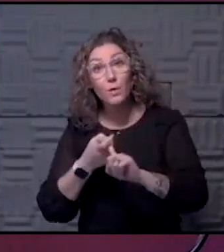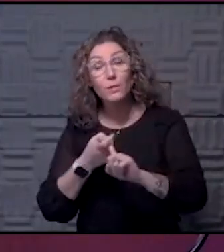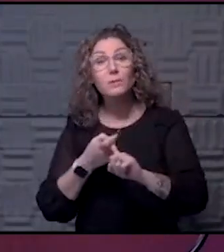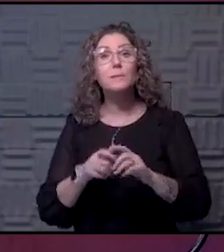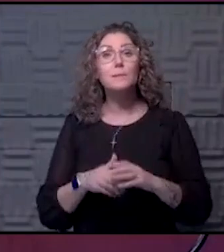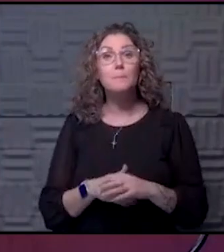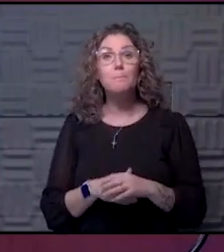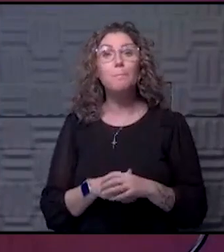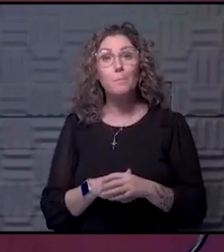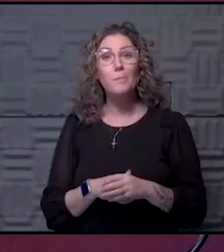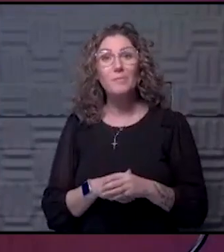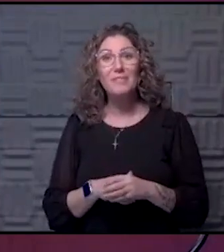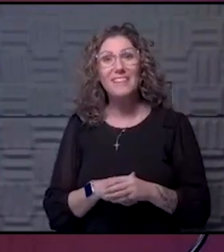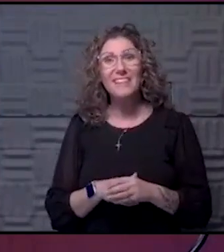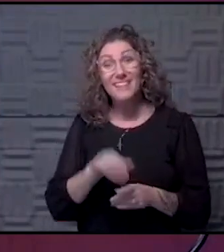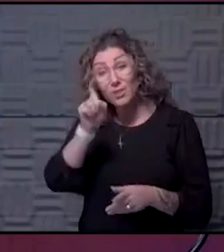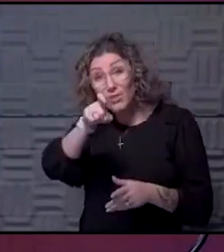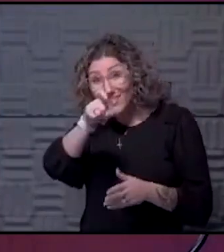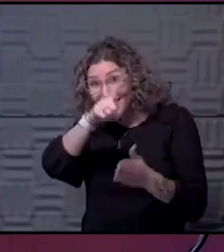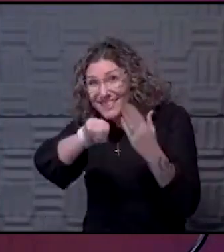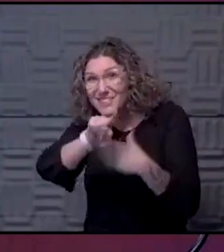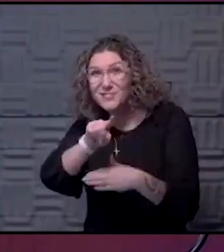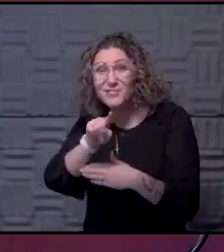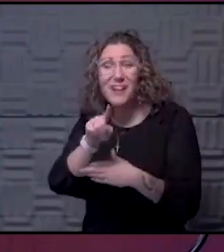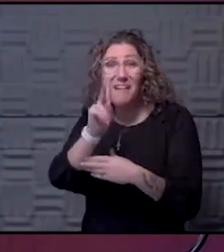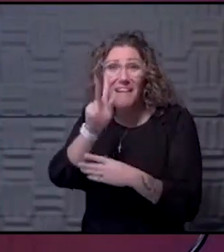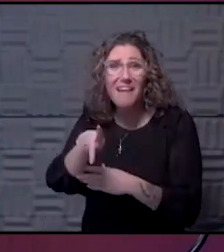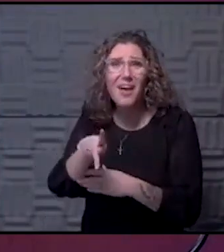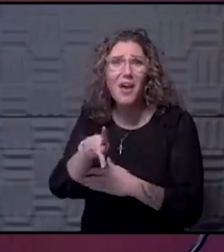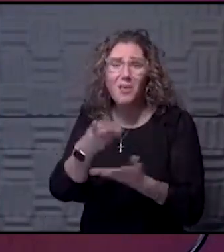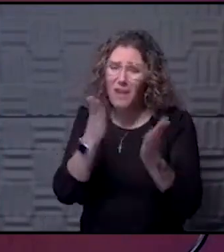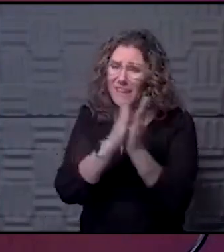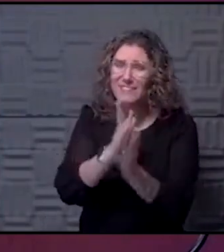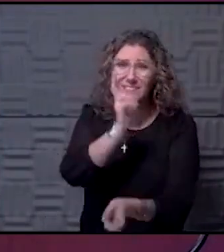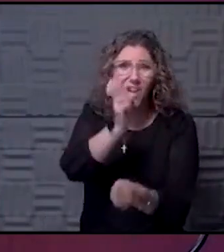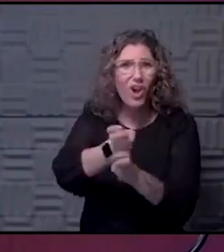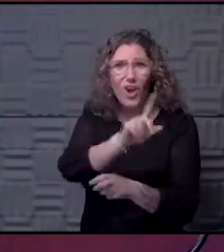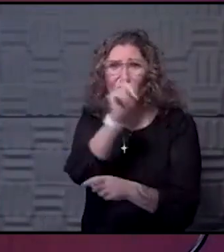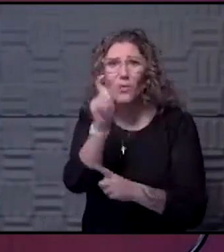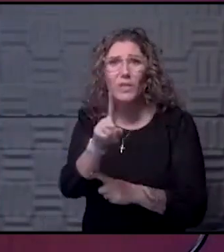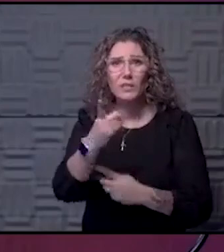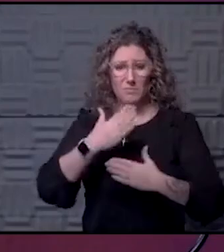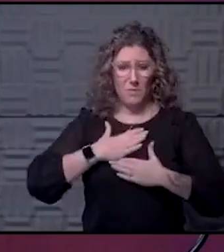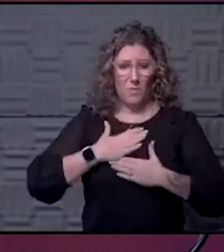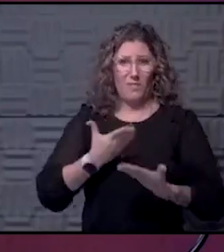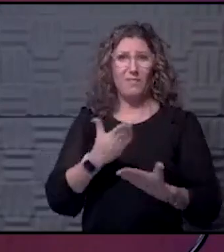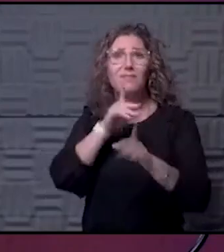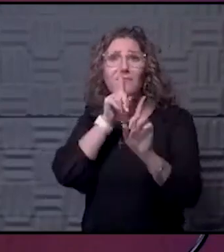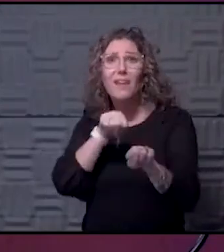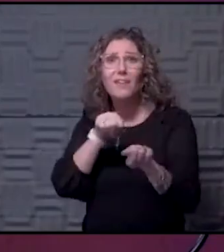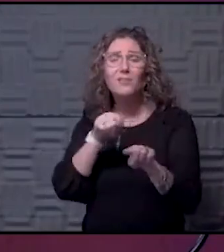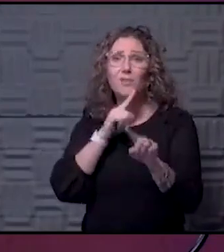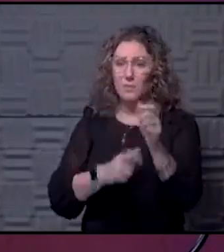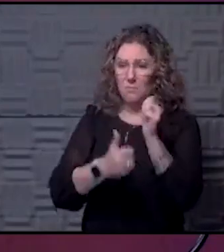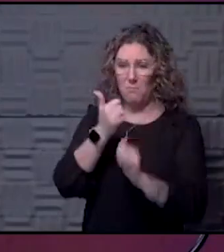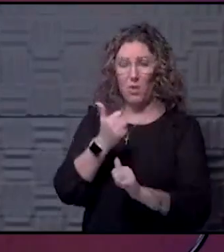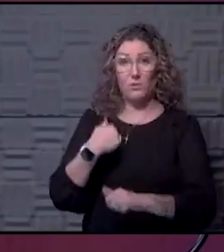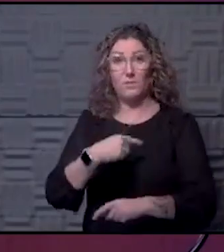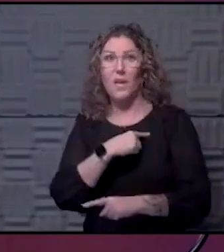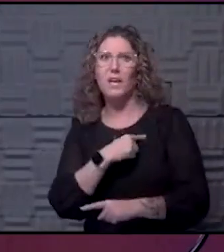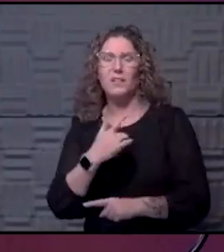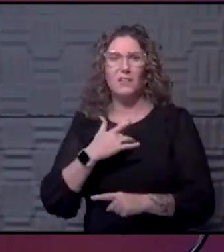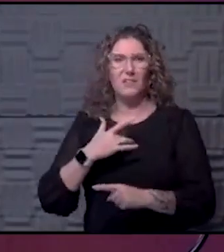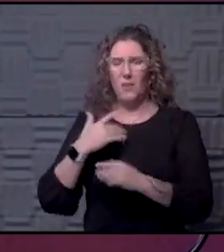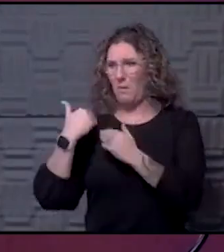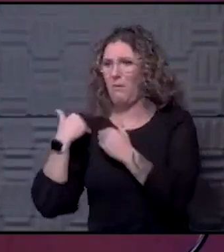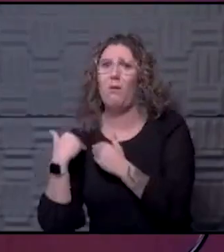you need to keep checking on them. I would ask the questions, ask the hard questions, and then be willing to answer. Most of us, it feels too hard and heavy. You